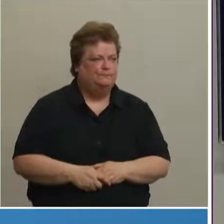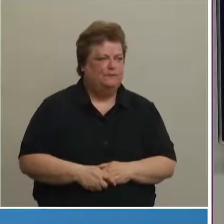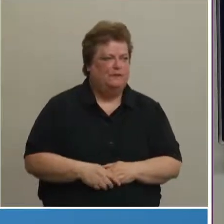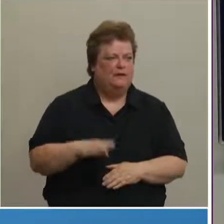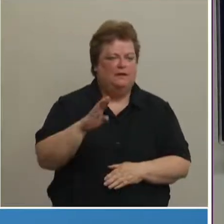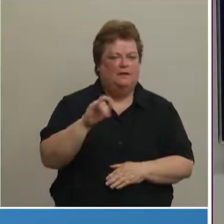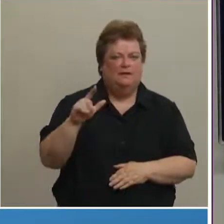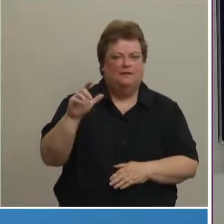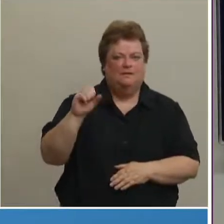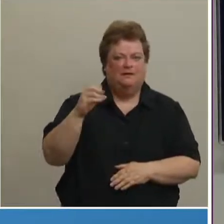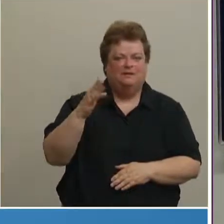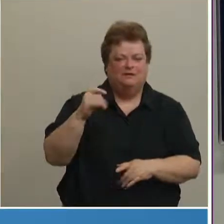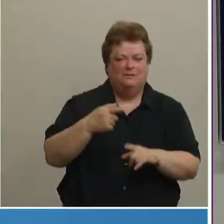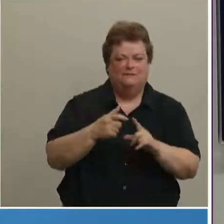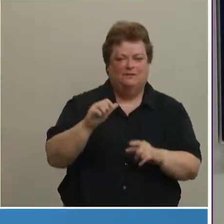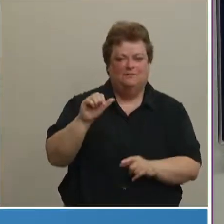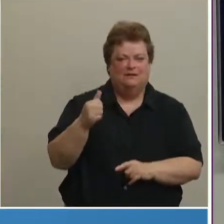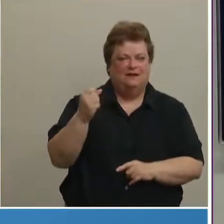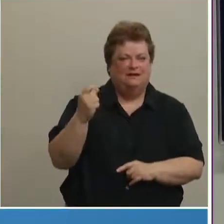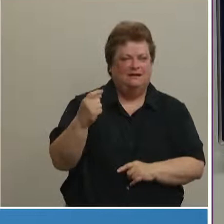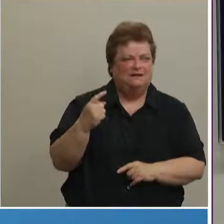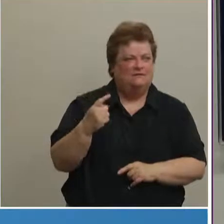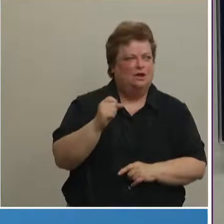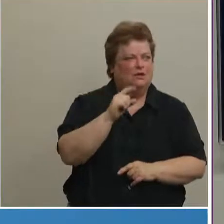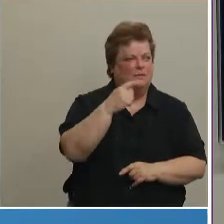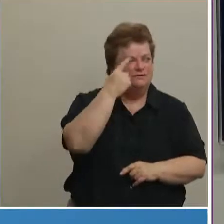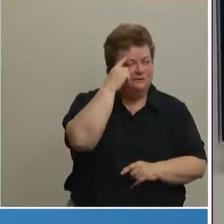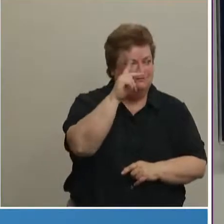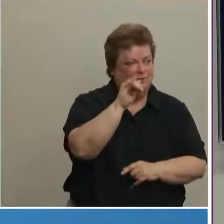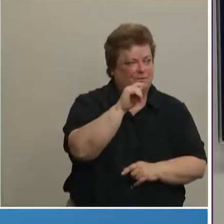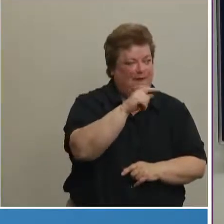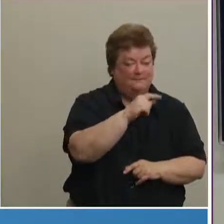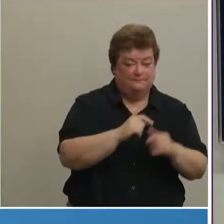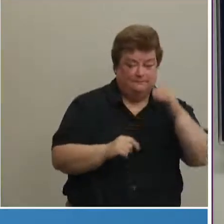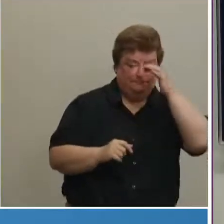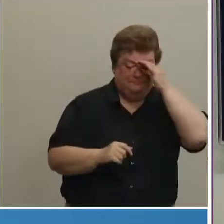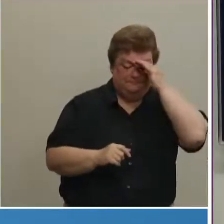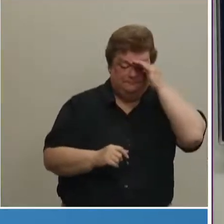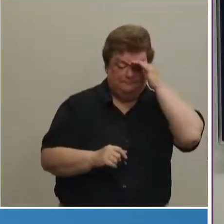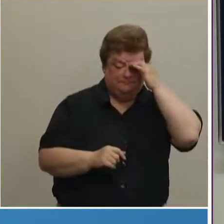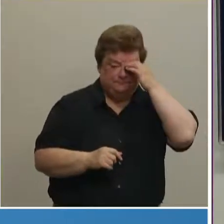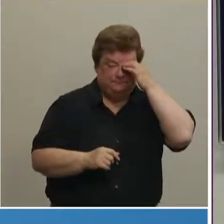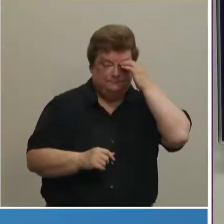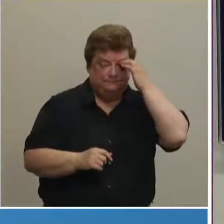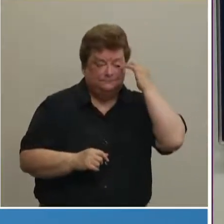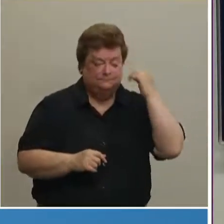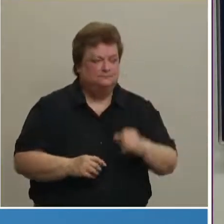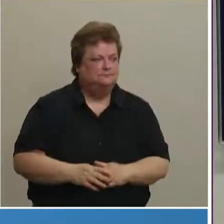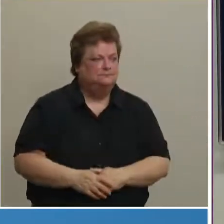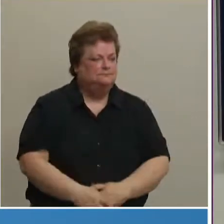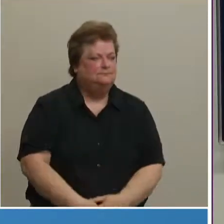Hi, Mayor. This is Bill with 1011. I have a question for Pat. She'll be right here. Thanks, Bill.